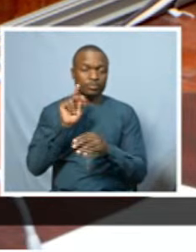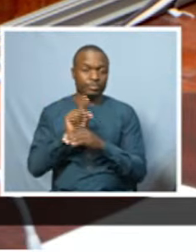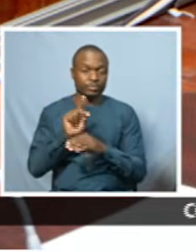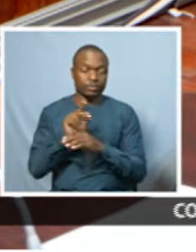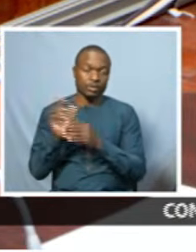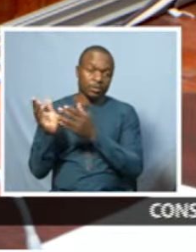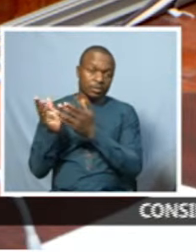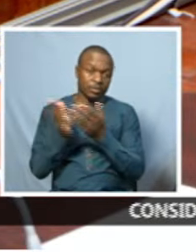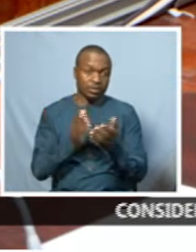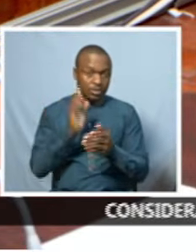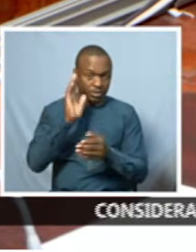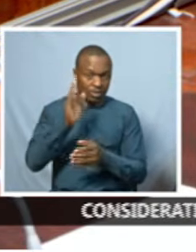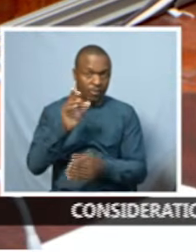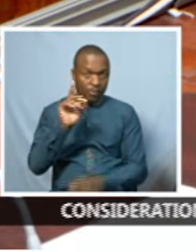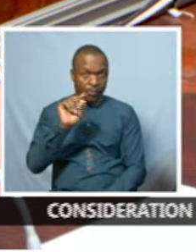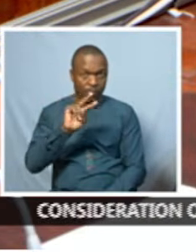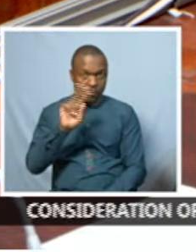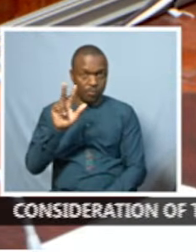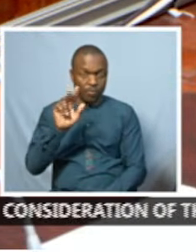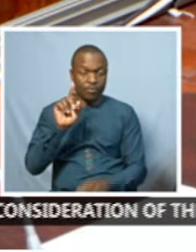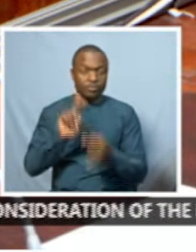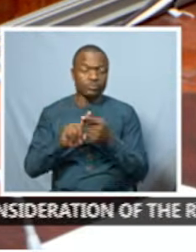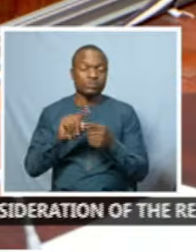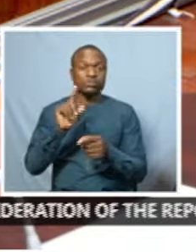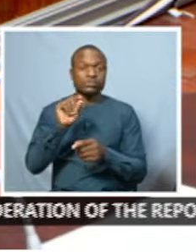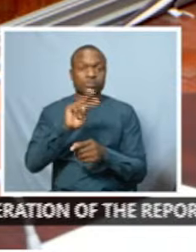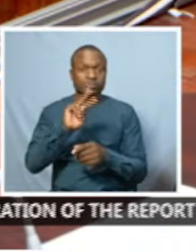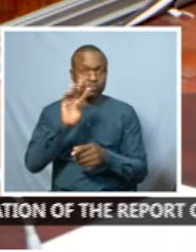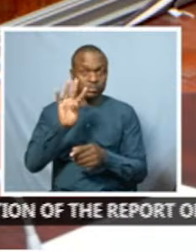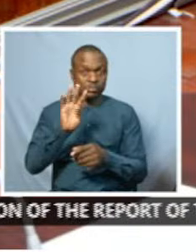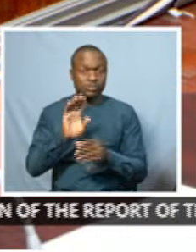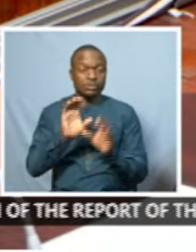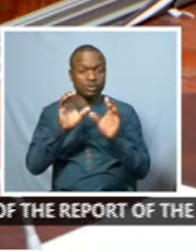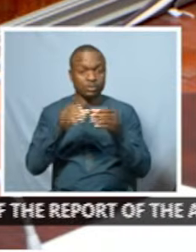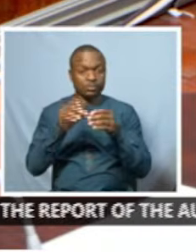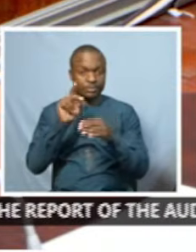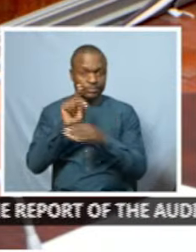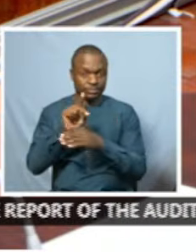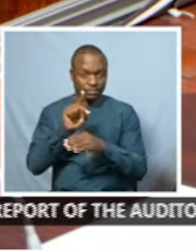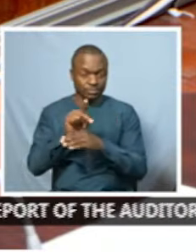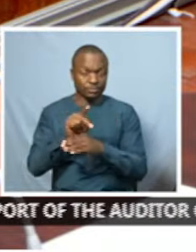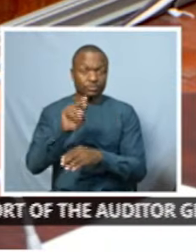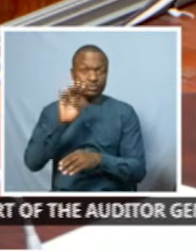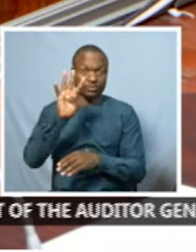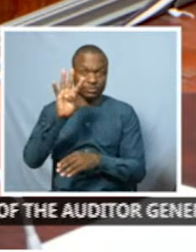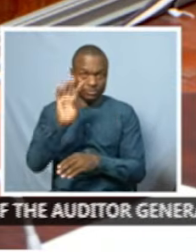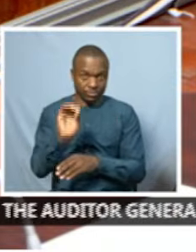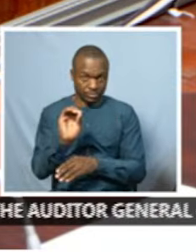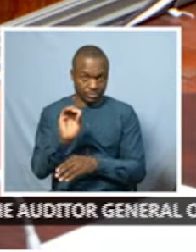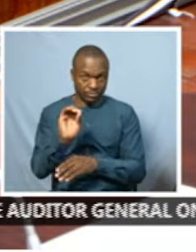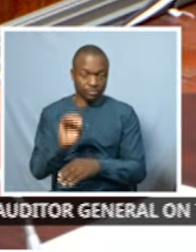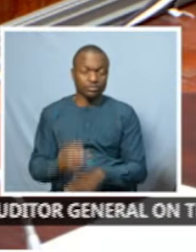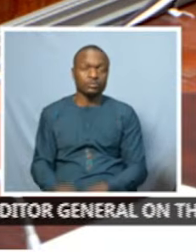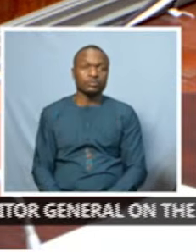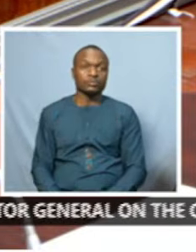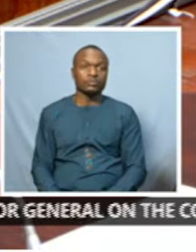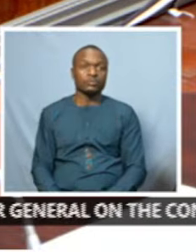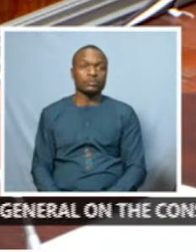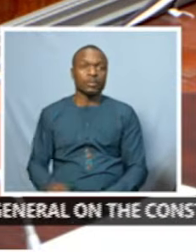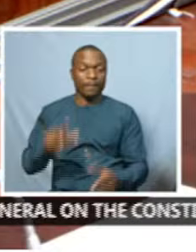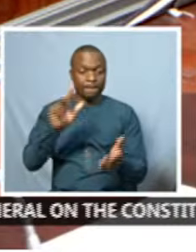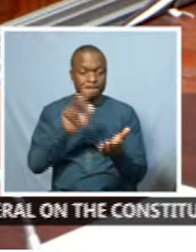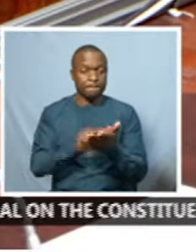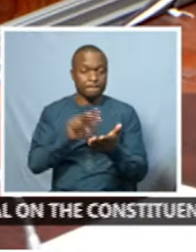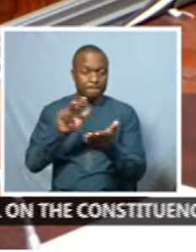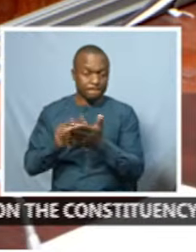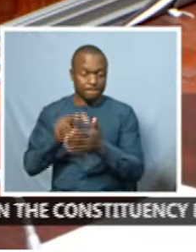brought forward from 2023 to 2024. These are community projects, 40 of them. Then approved